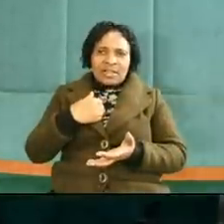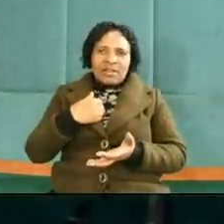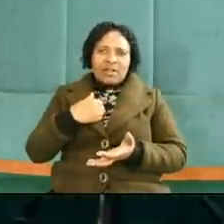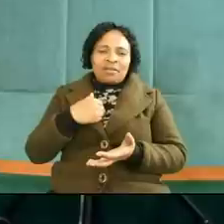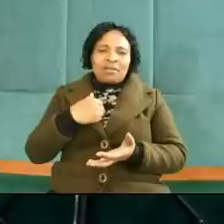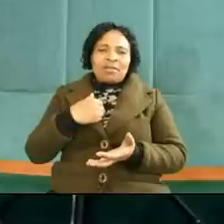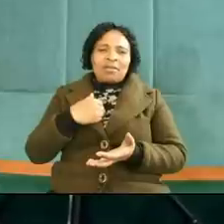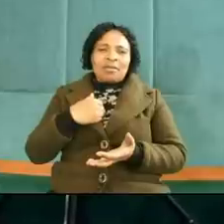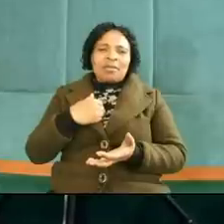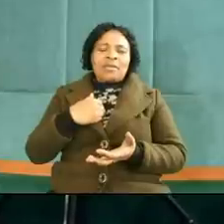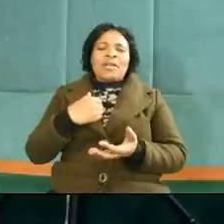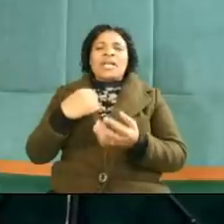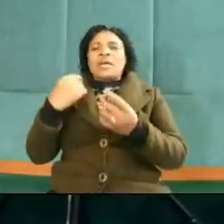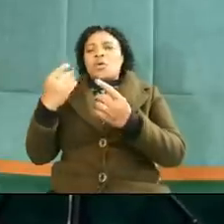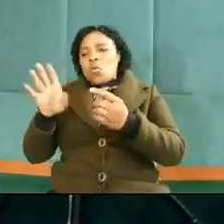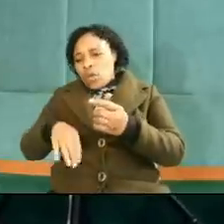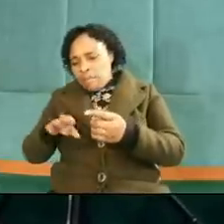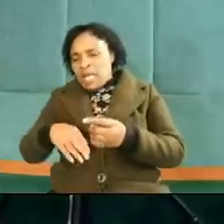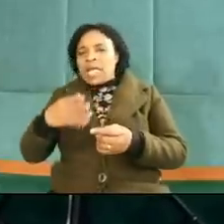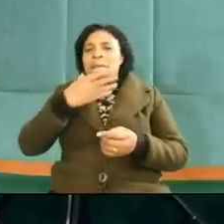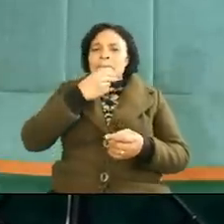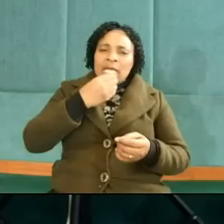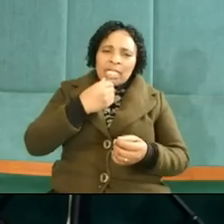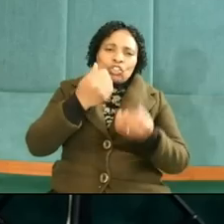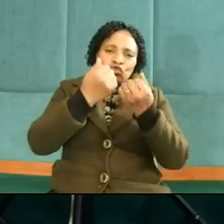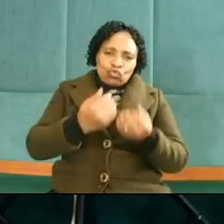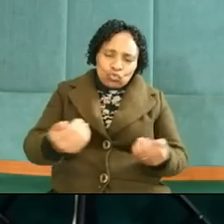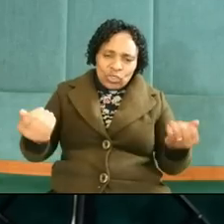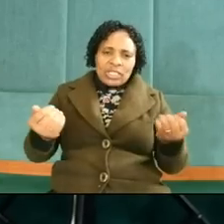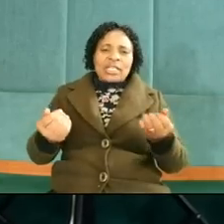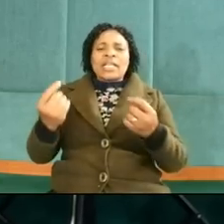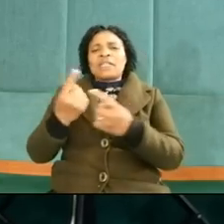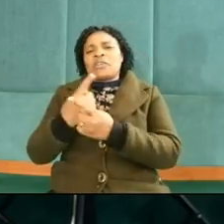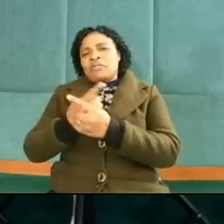There's men's version, women's version, children's version.